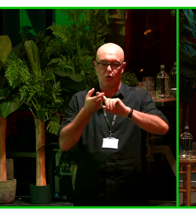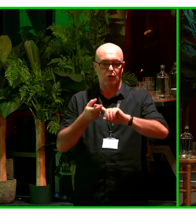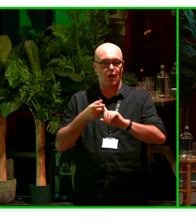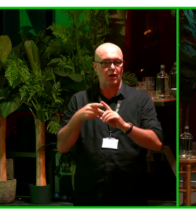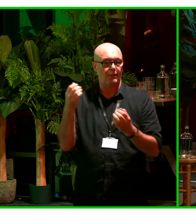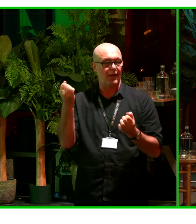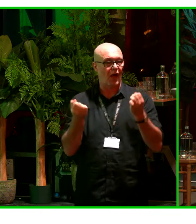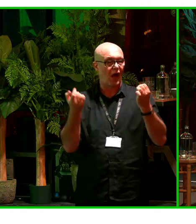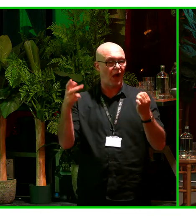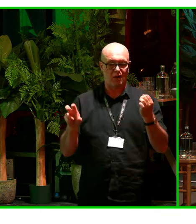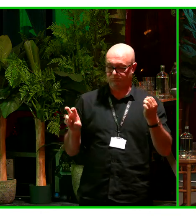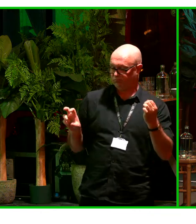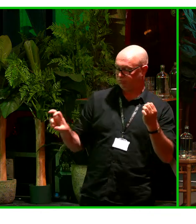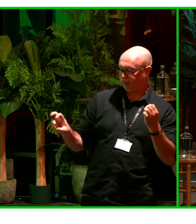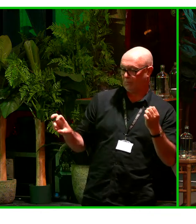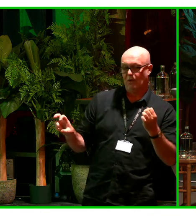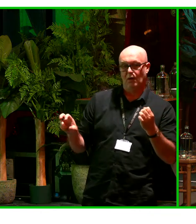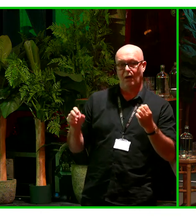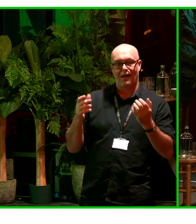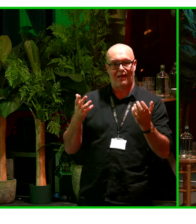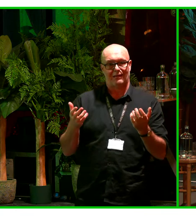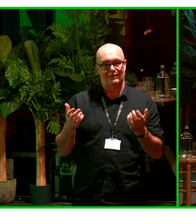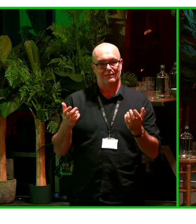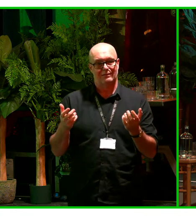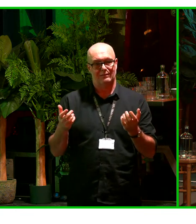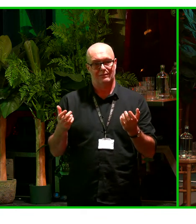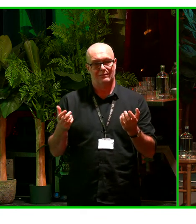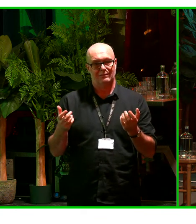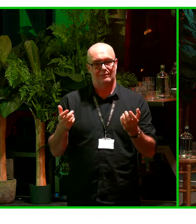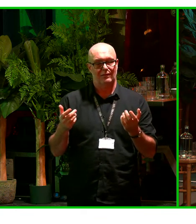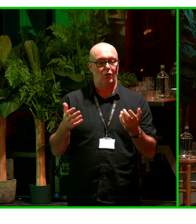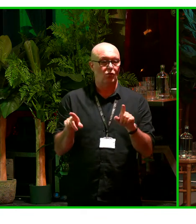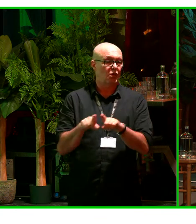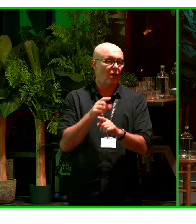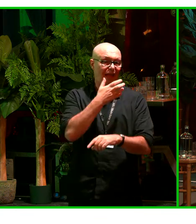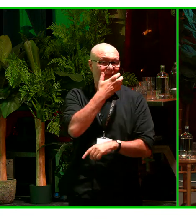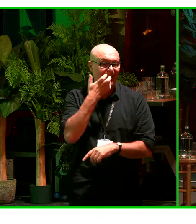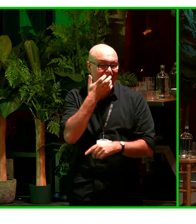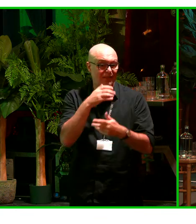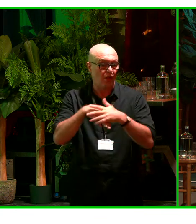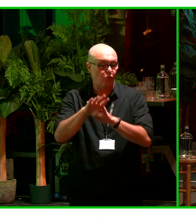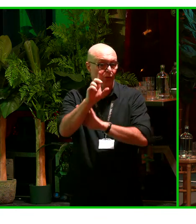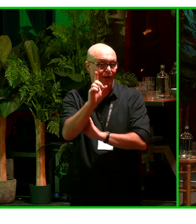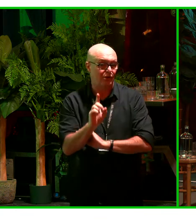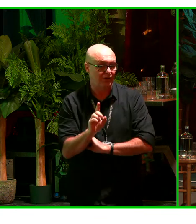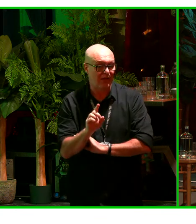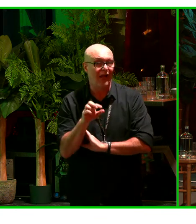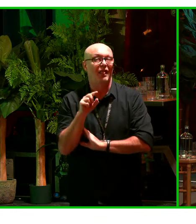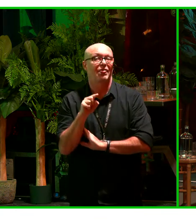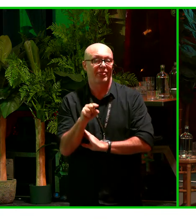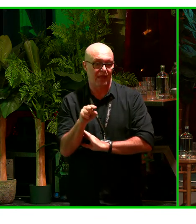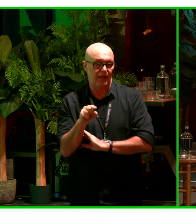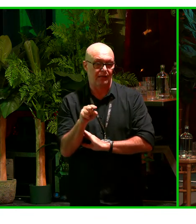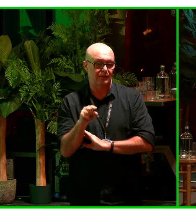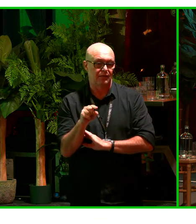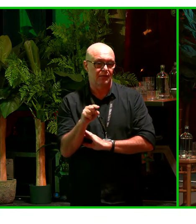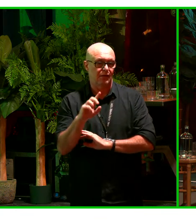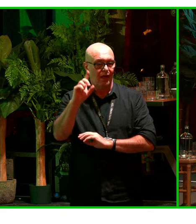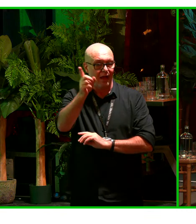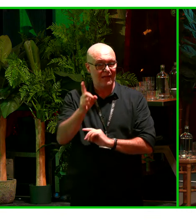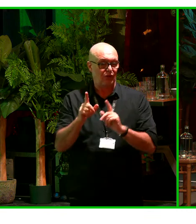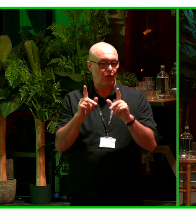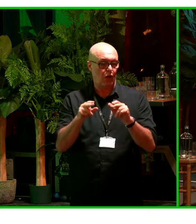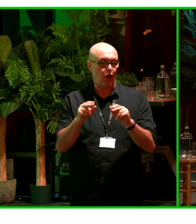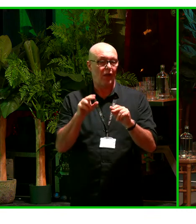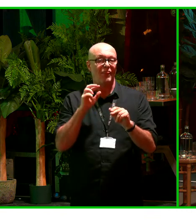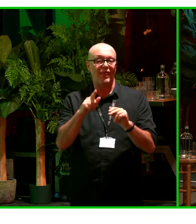vehicle to get to work, and more importantly, heating your home through electricity, then it really does make more of a difference if